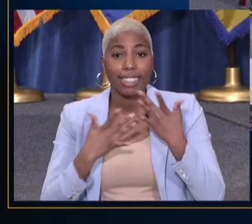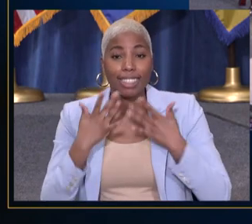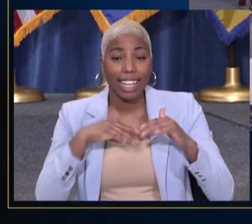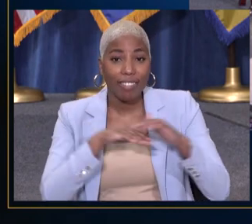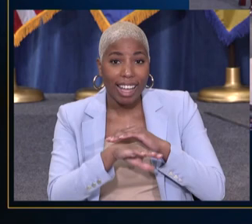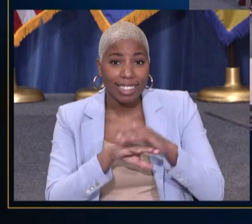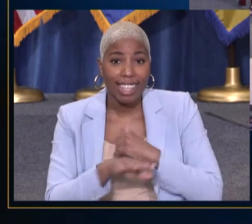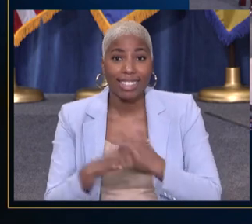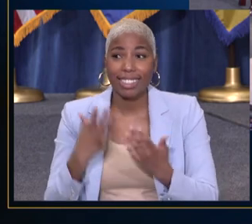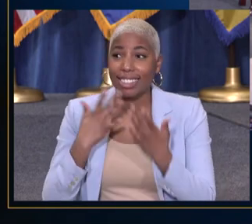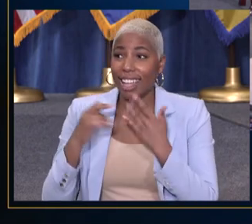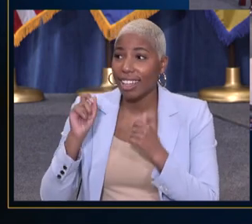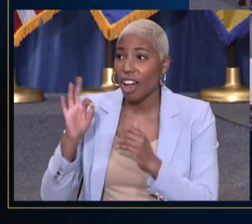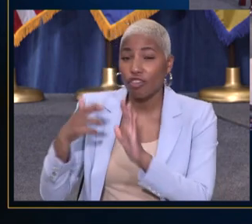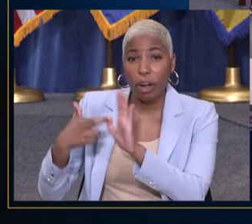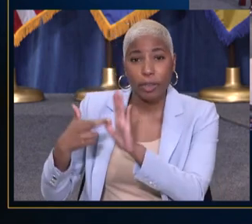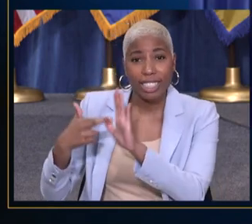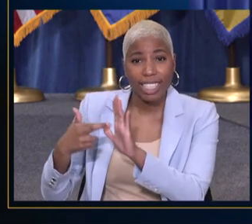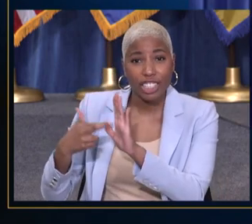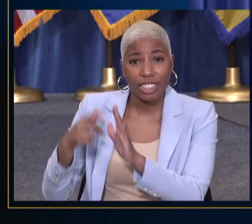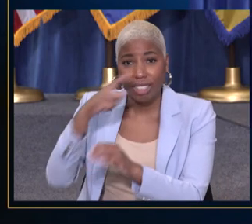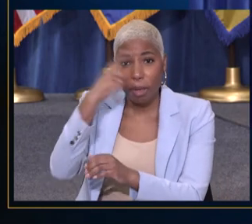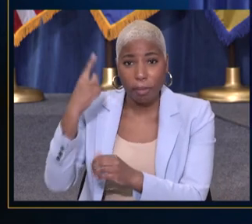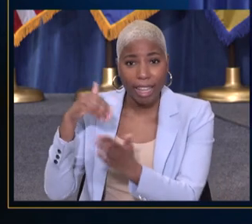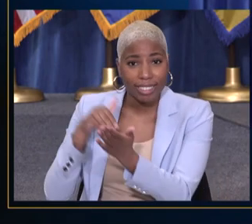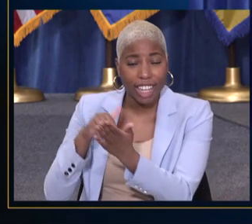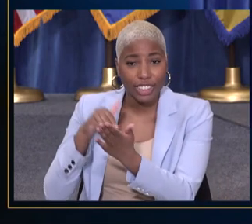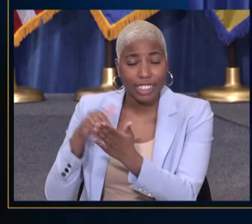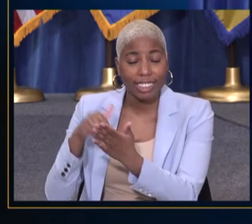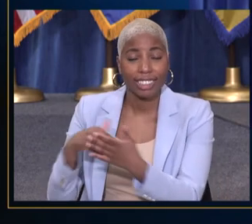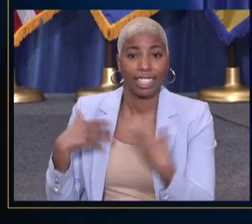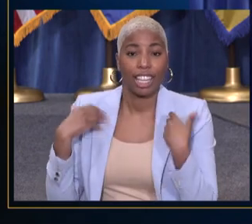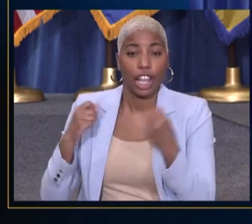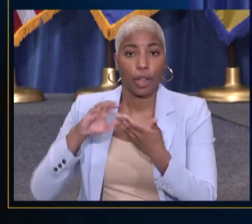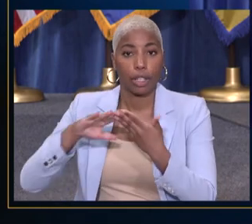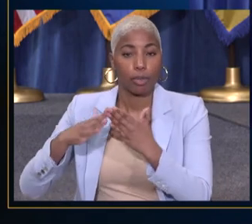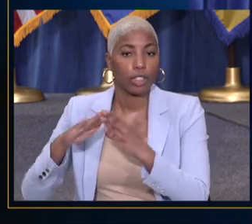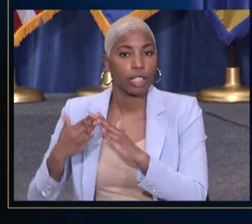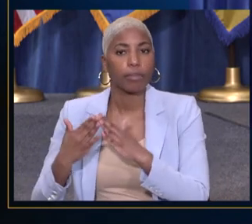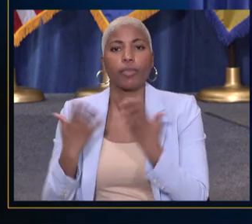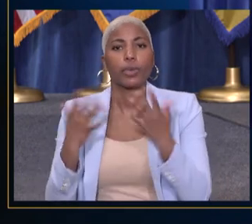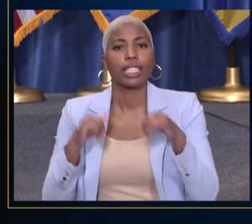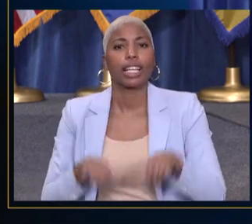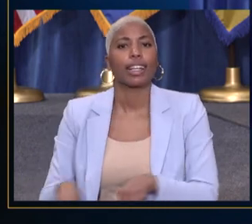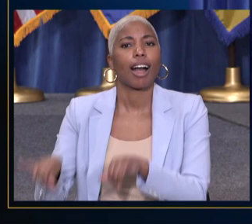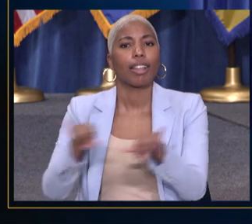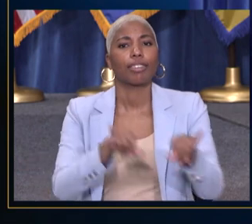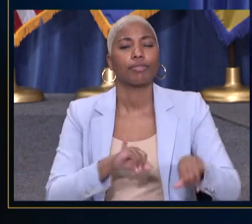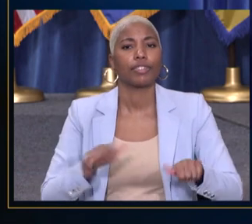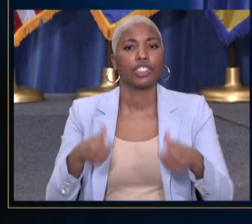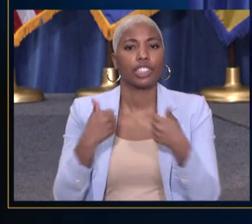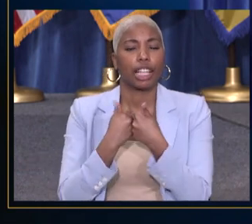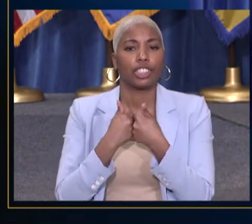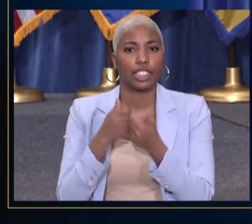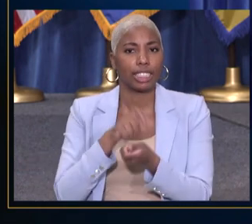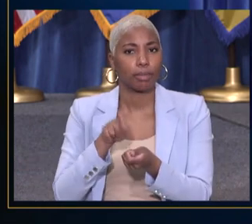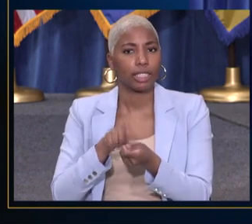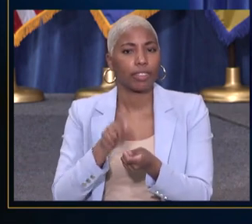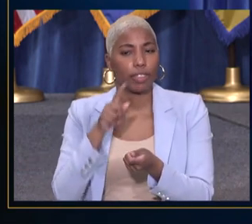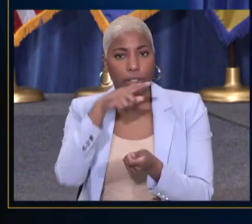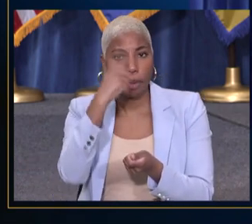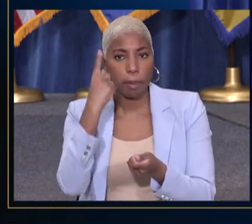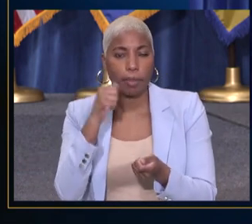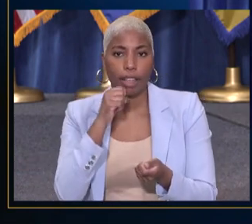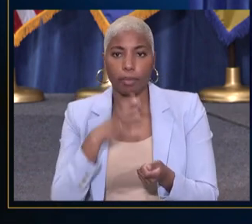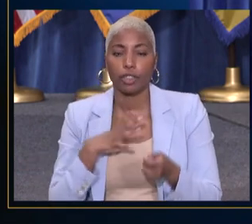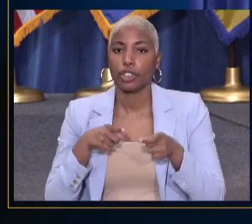health community. What are some of the common healthcare challenges specifically faced by Black women